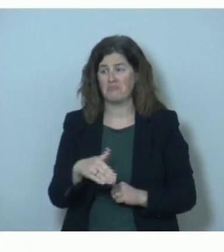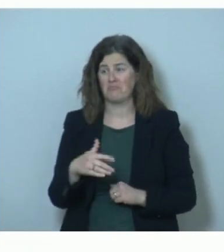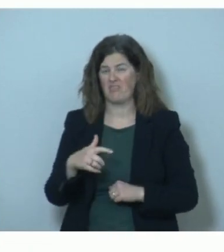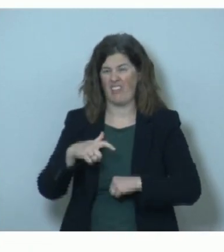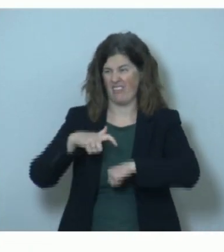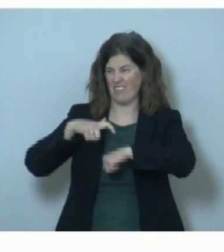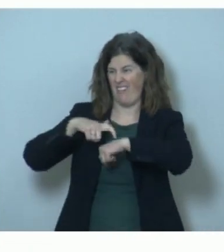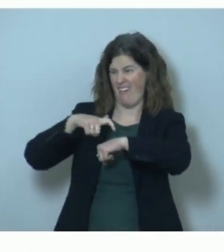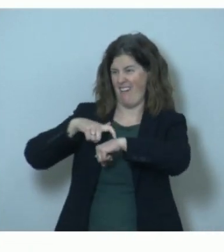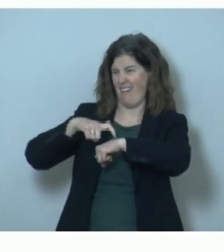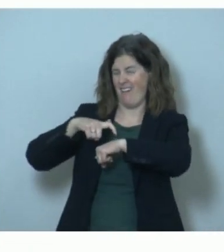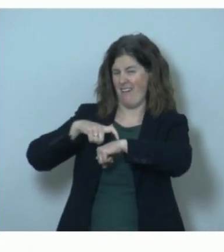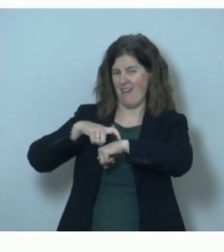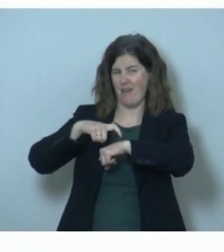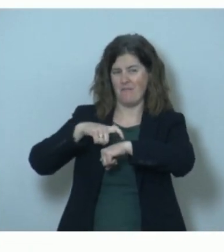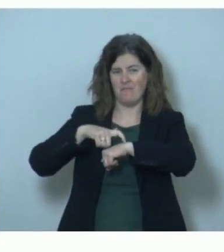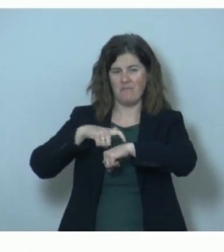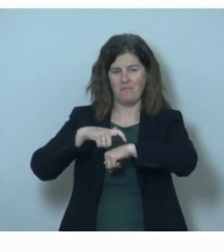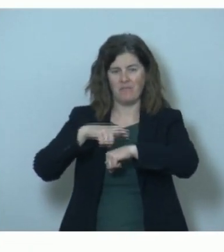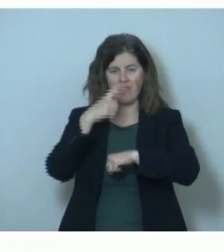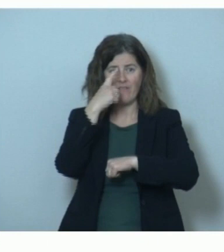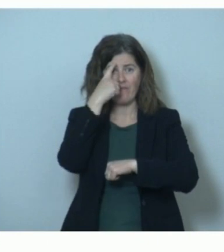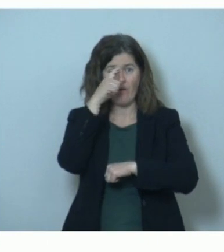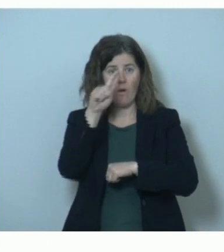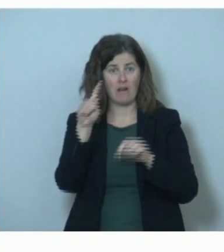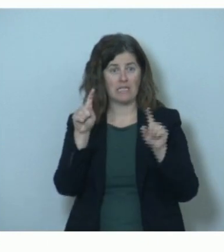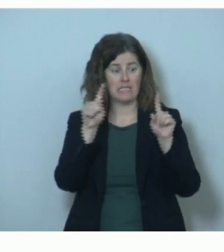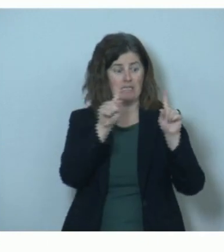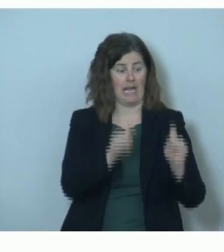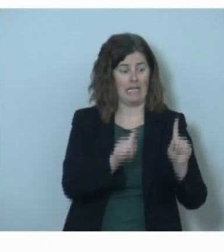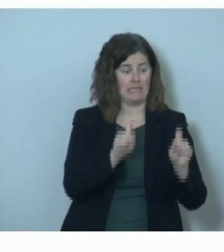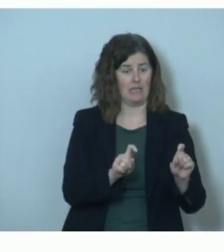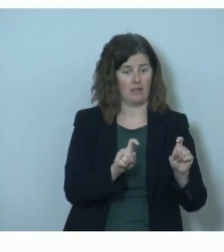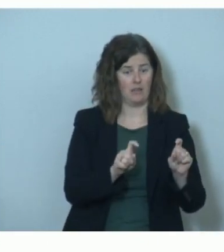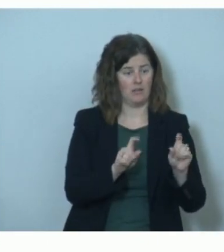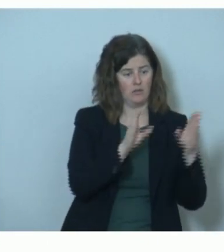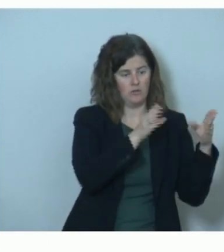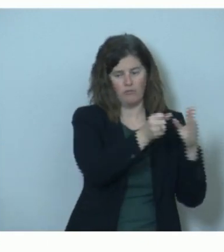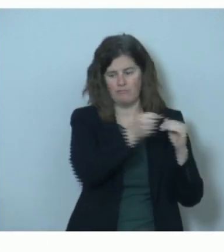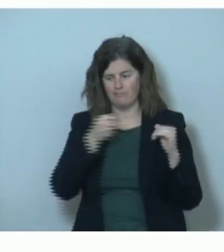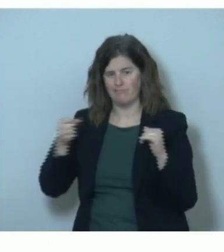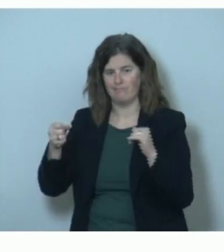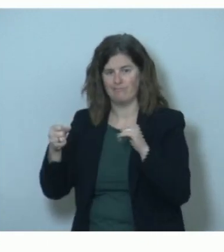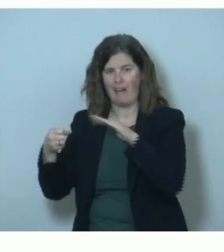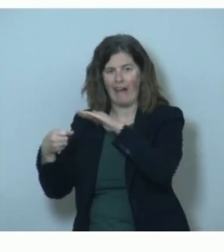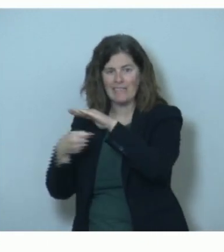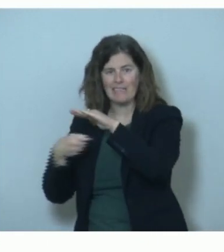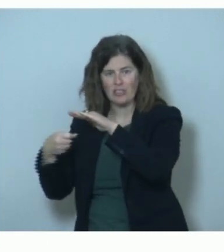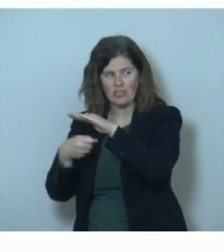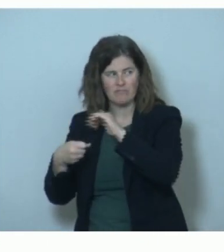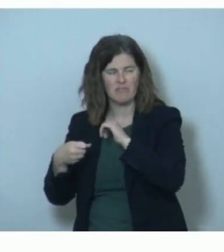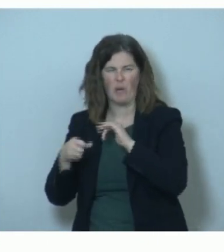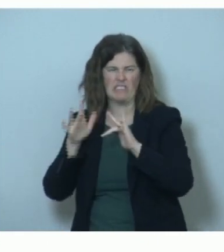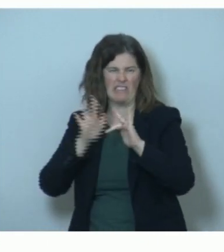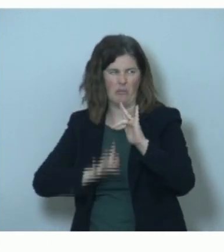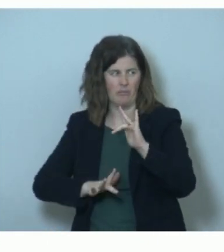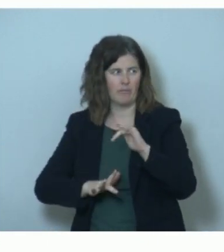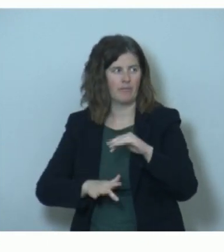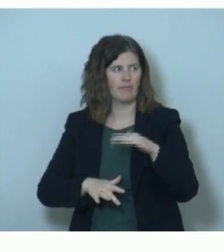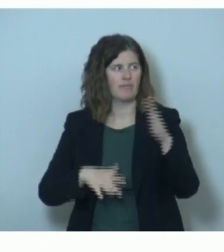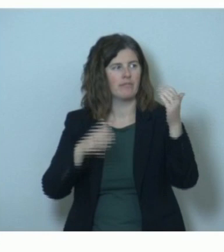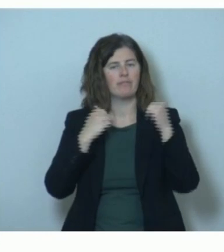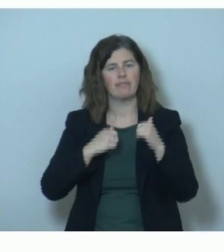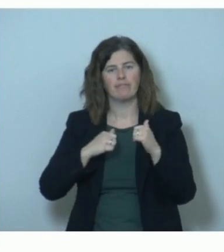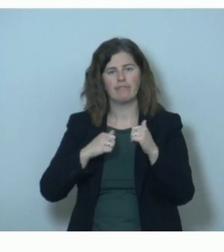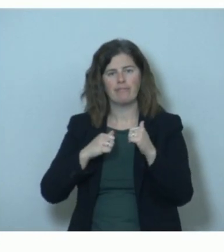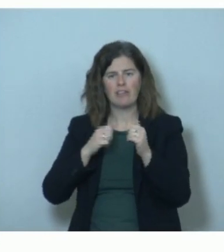time to from testing to isolation of the case and then isolation of their contacts. We're